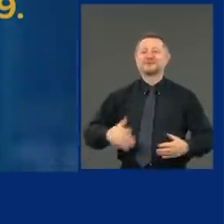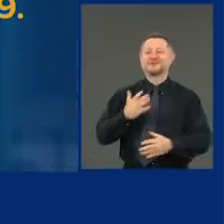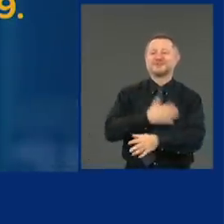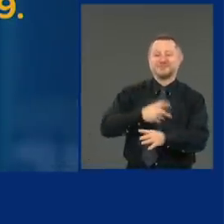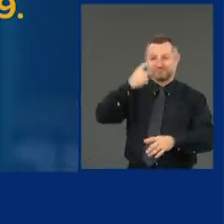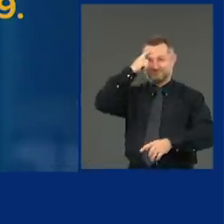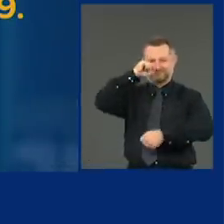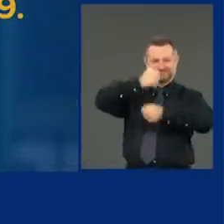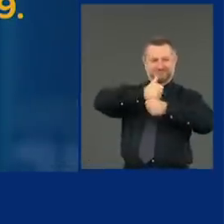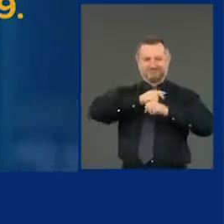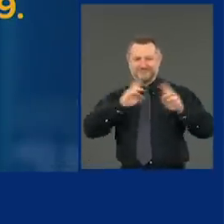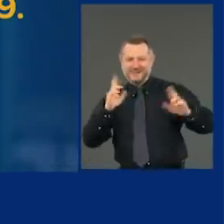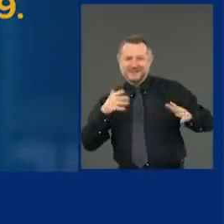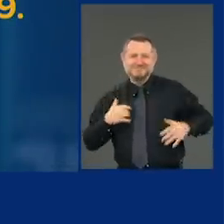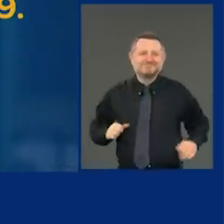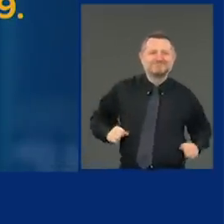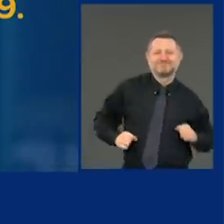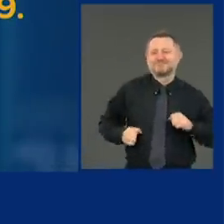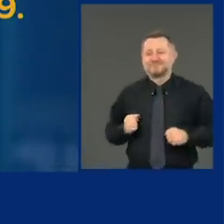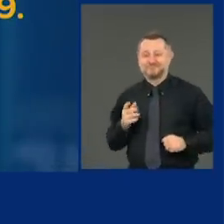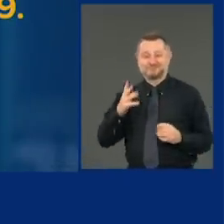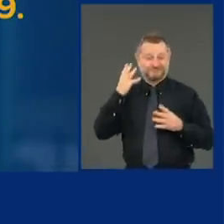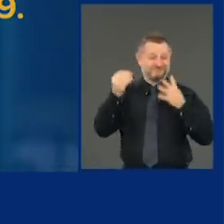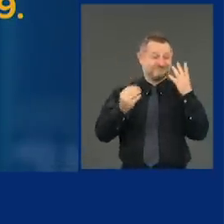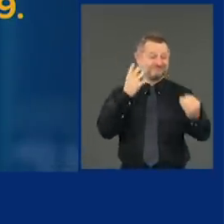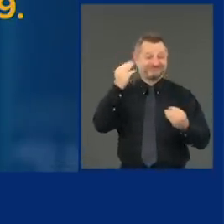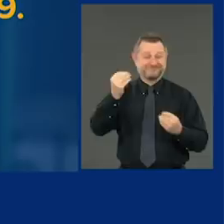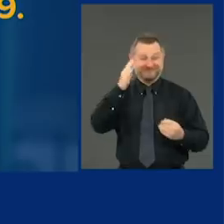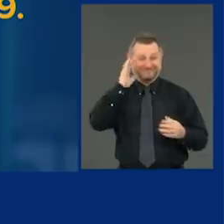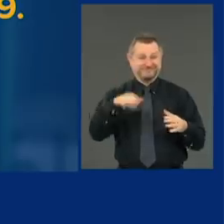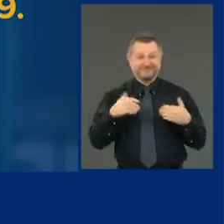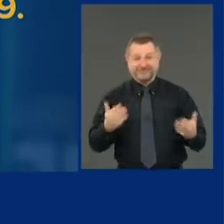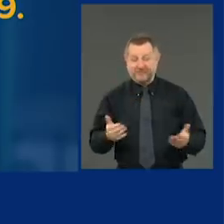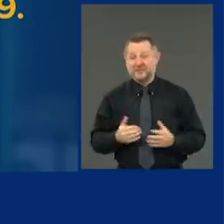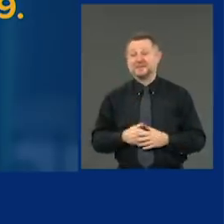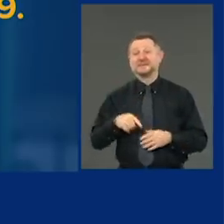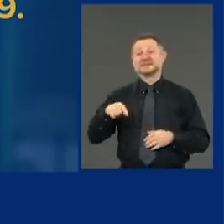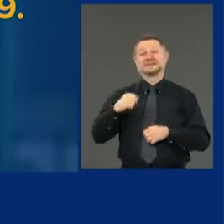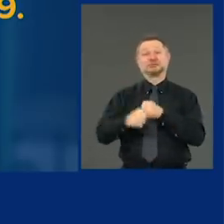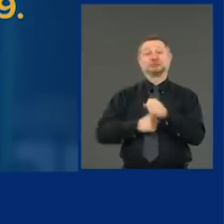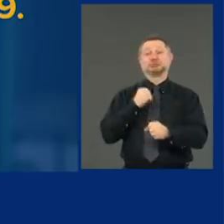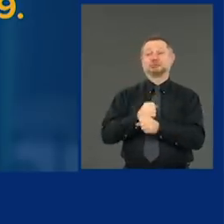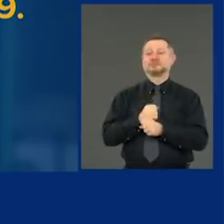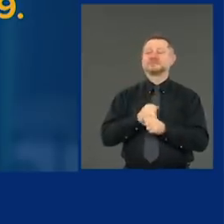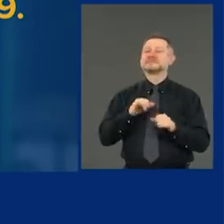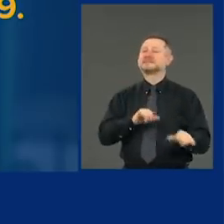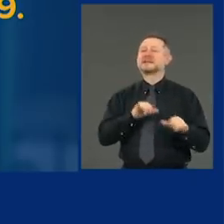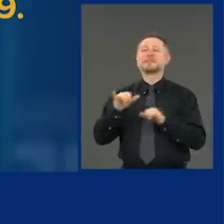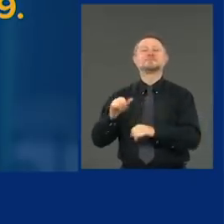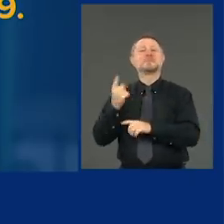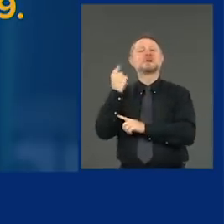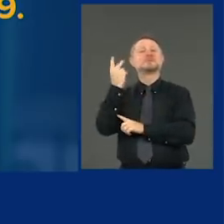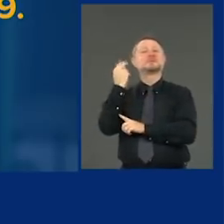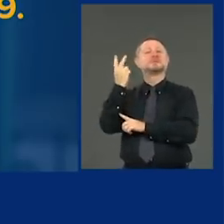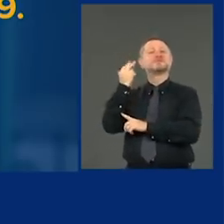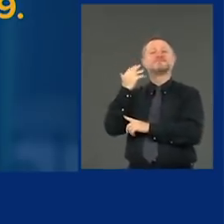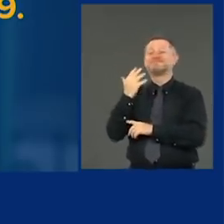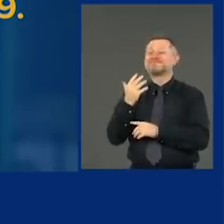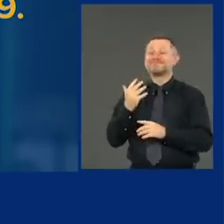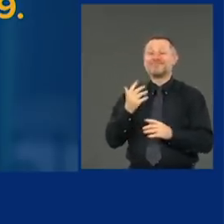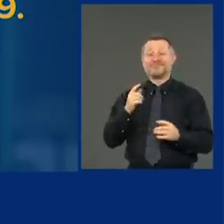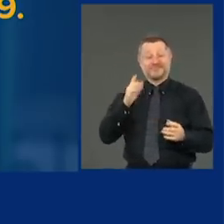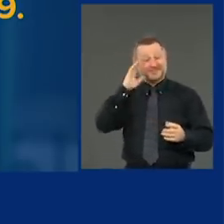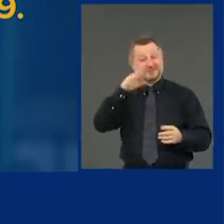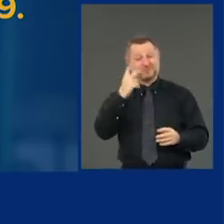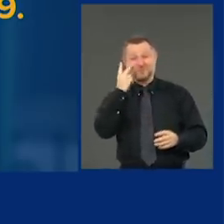change. And it shouldn't be that much different this year. Memorial Day is going to be a point